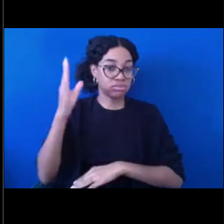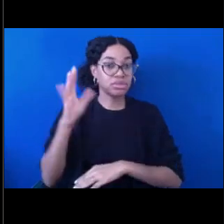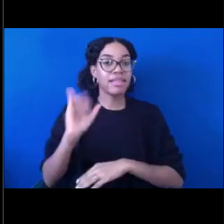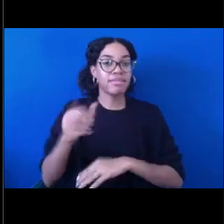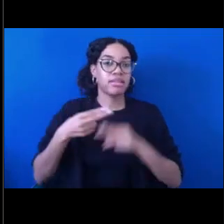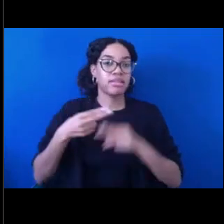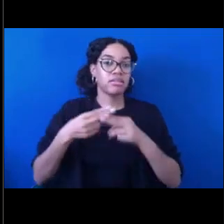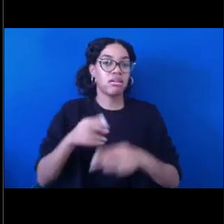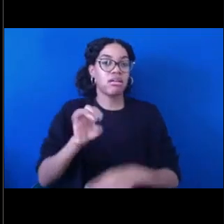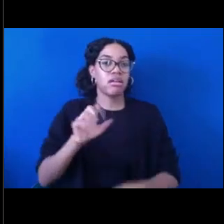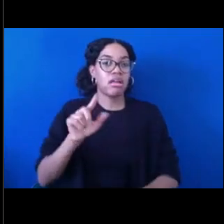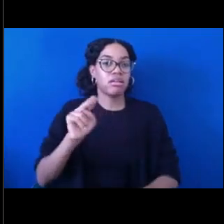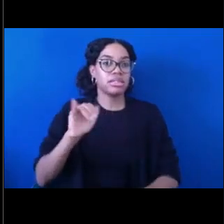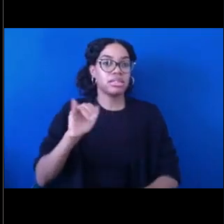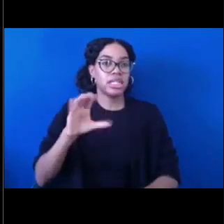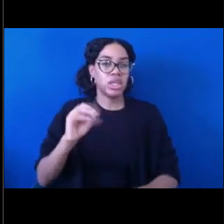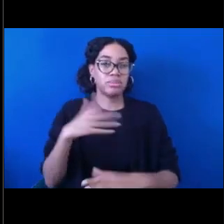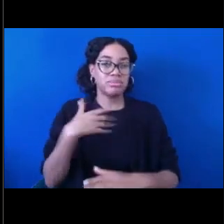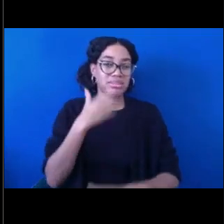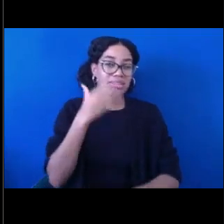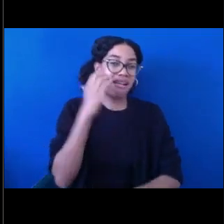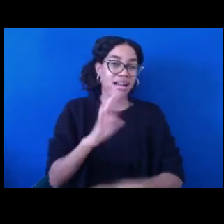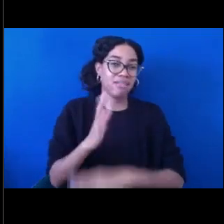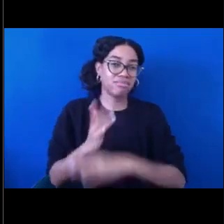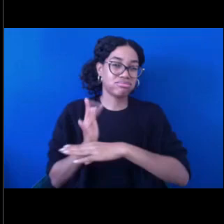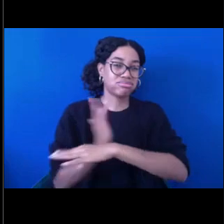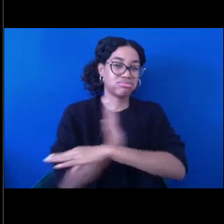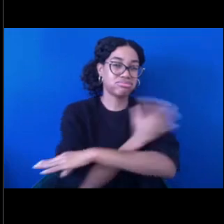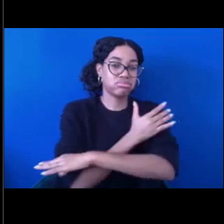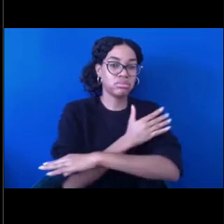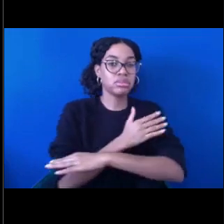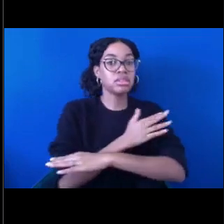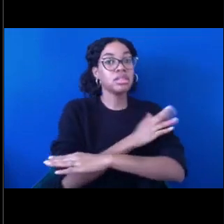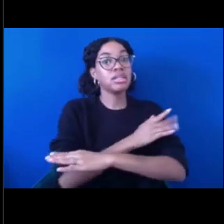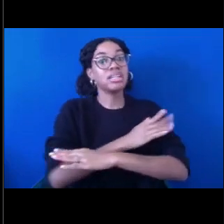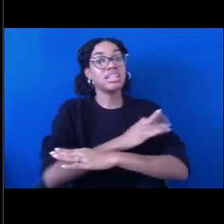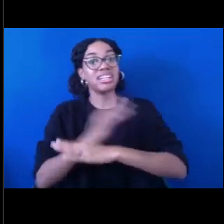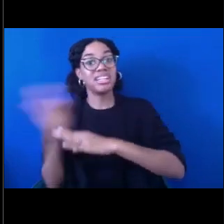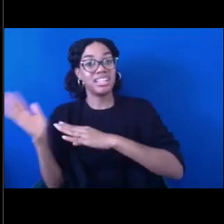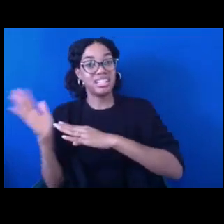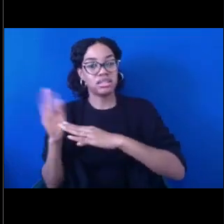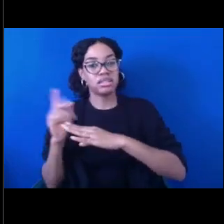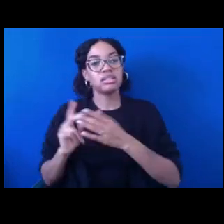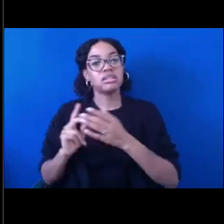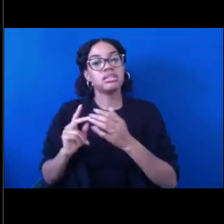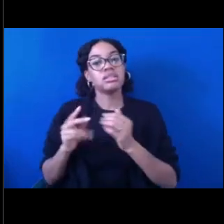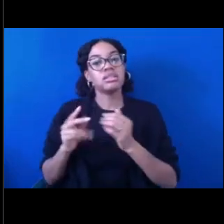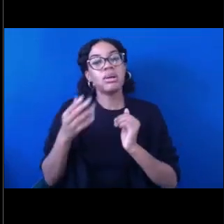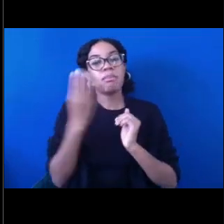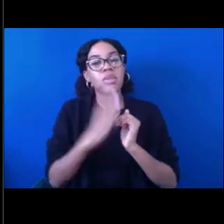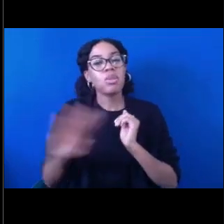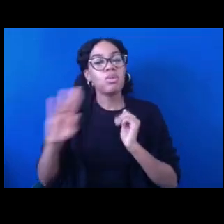the bottom image, you have the other side of the spectrum. You have exactly the opposite, where all those blues represent